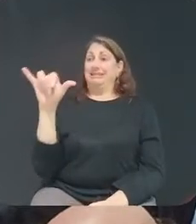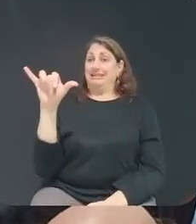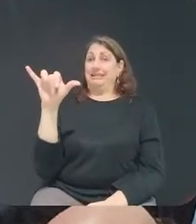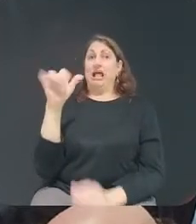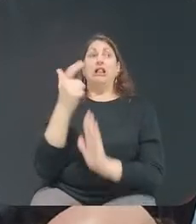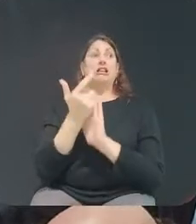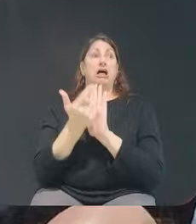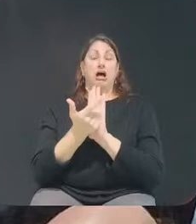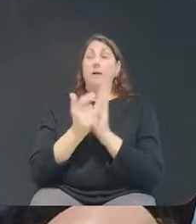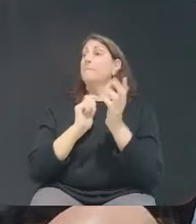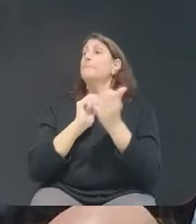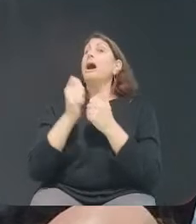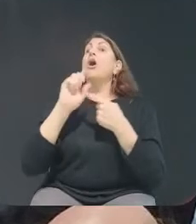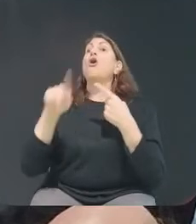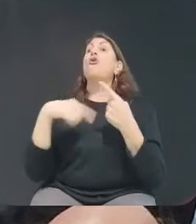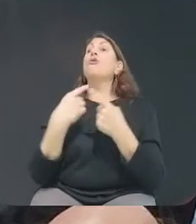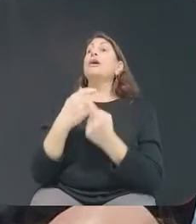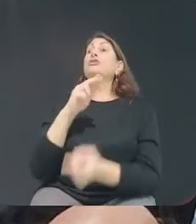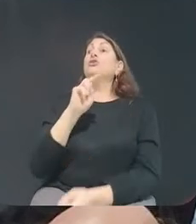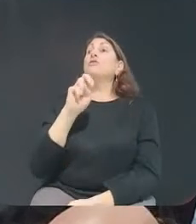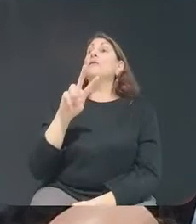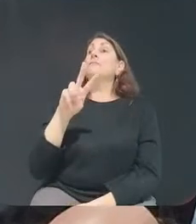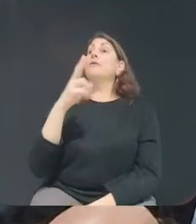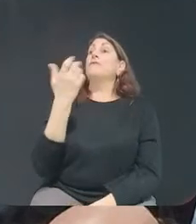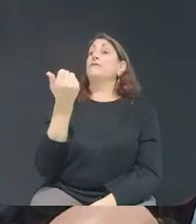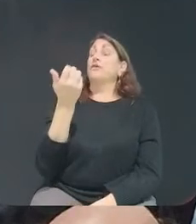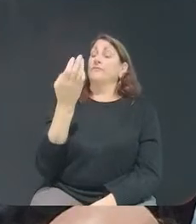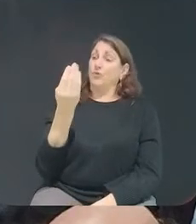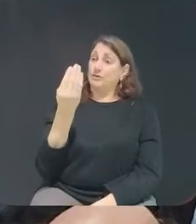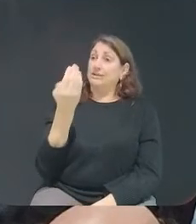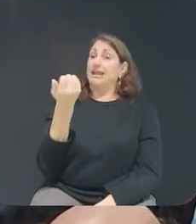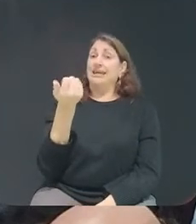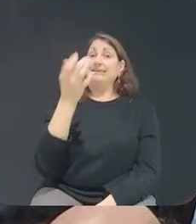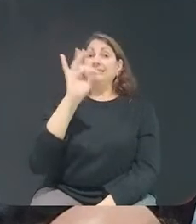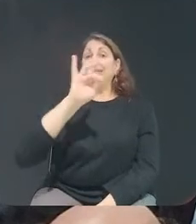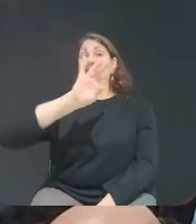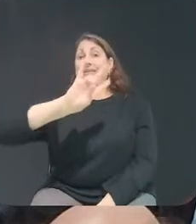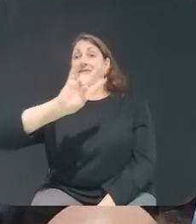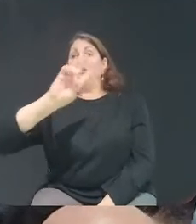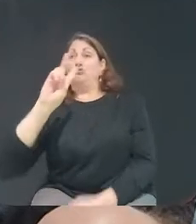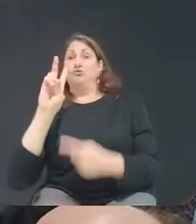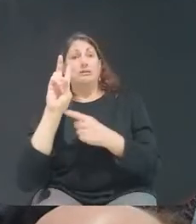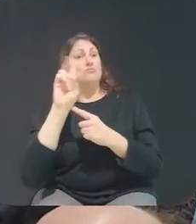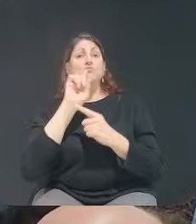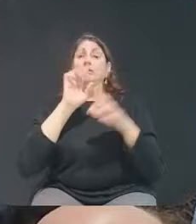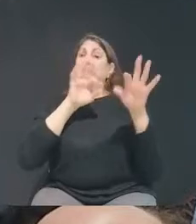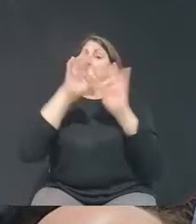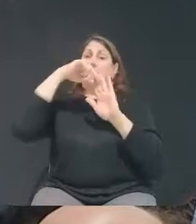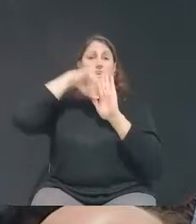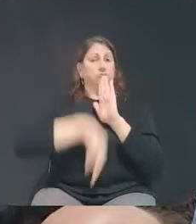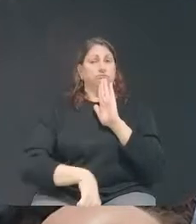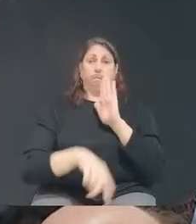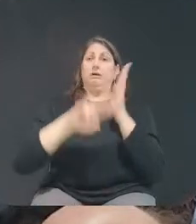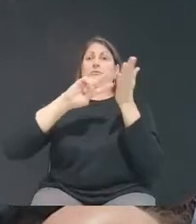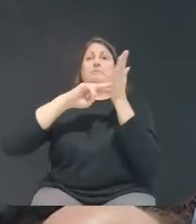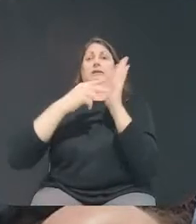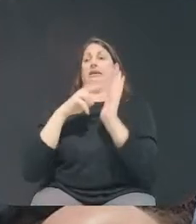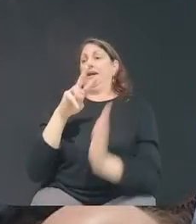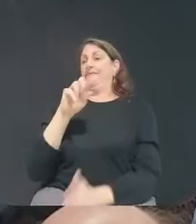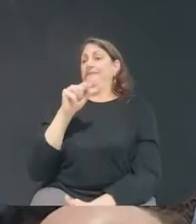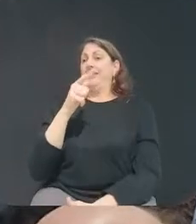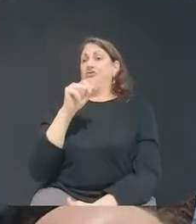on November 14, 1872. It goes into a lot of detail in terms of what defined a so-called